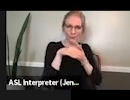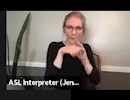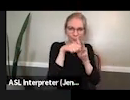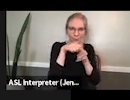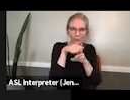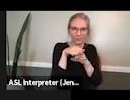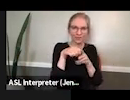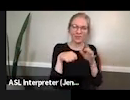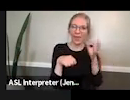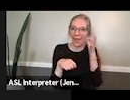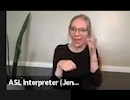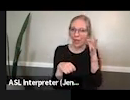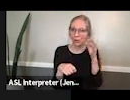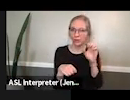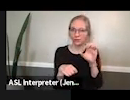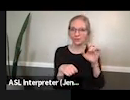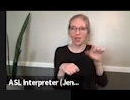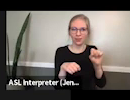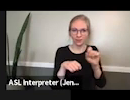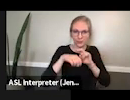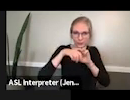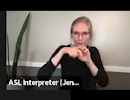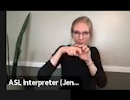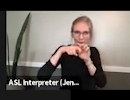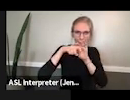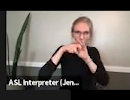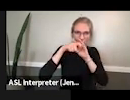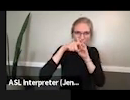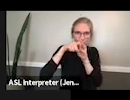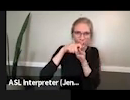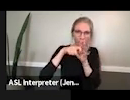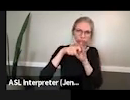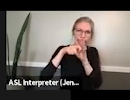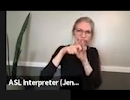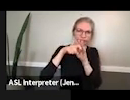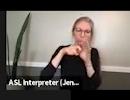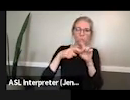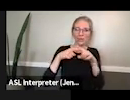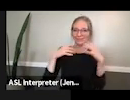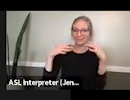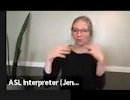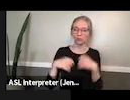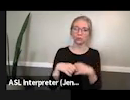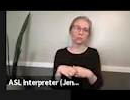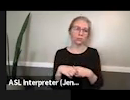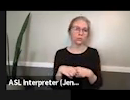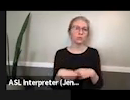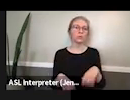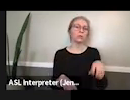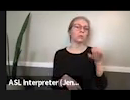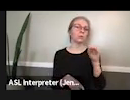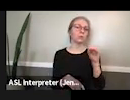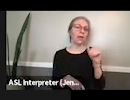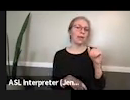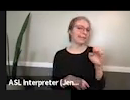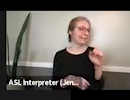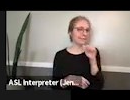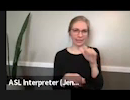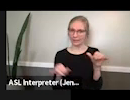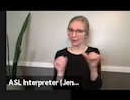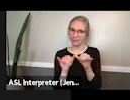hair cells in that snail thing that vibrate. The OAE does not measure the functionality,